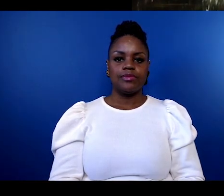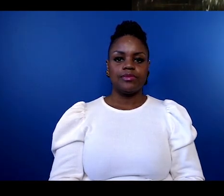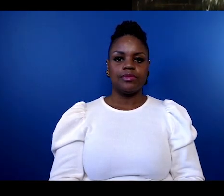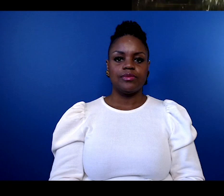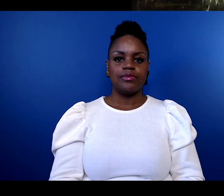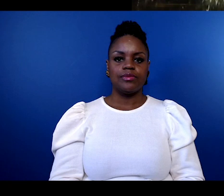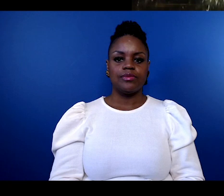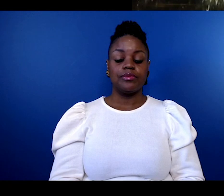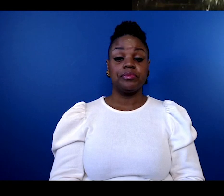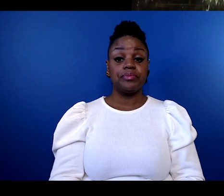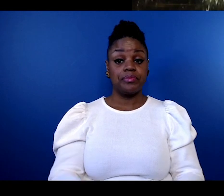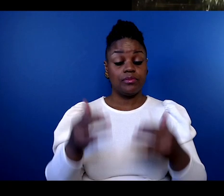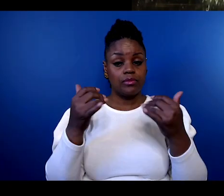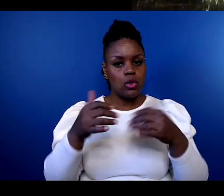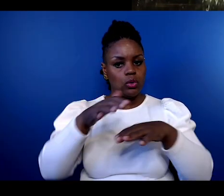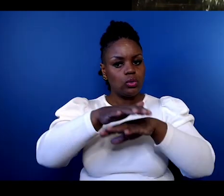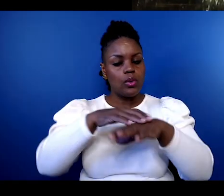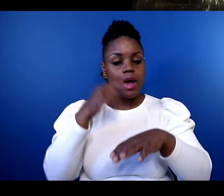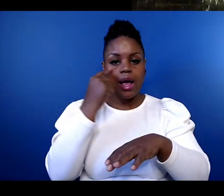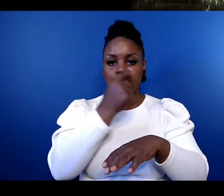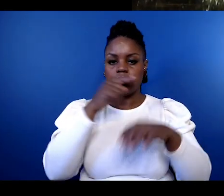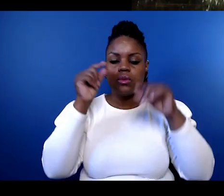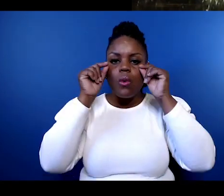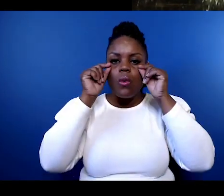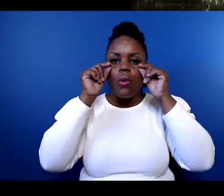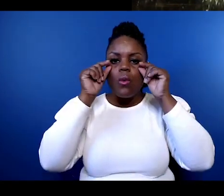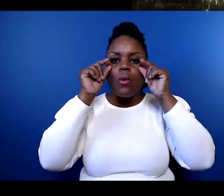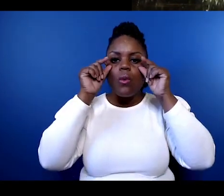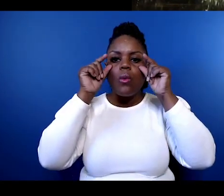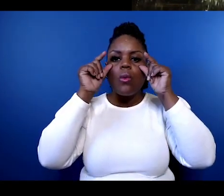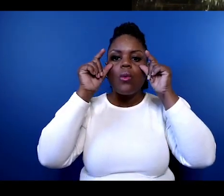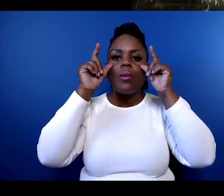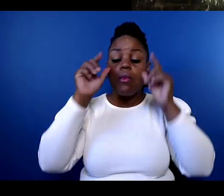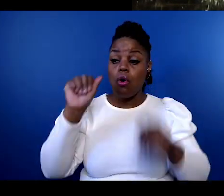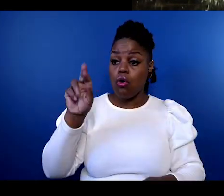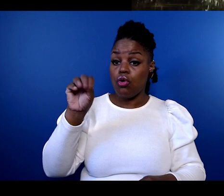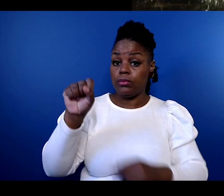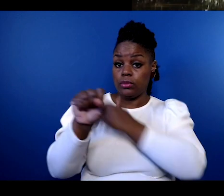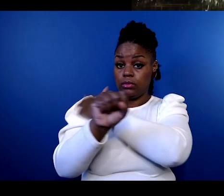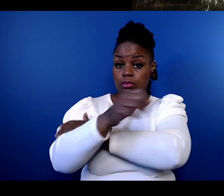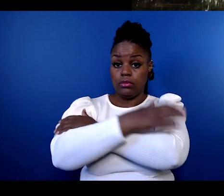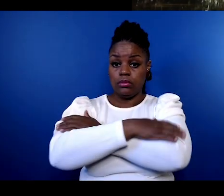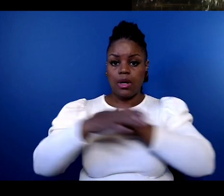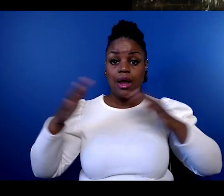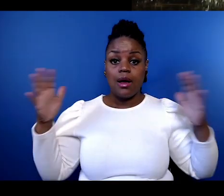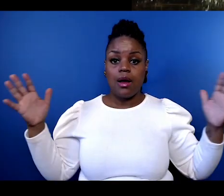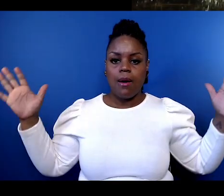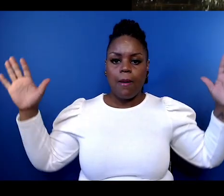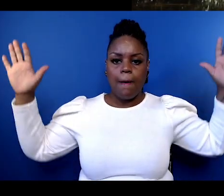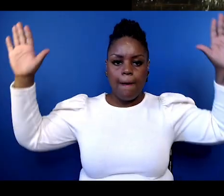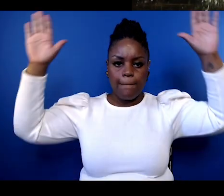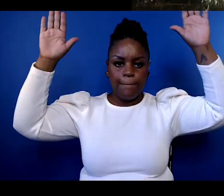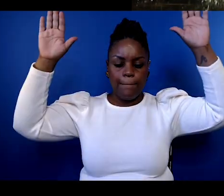We're going to slowly open the eyes. Bring the arms out to your sides. We're going to take them up.